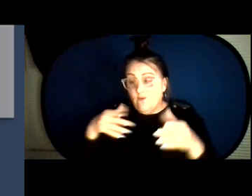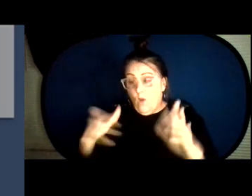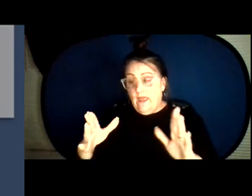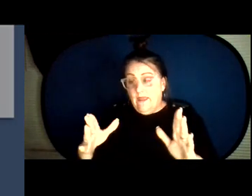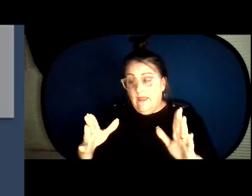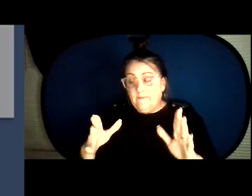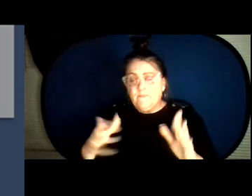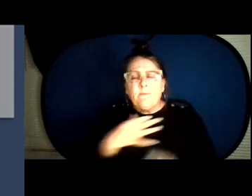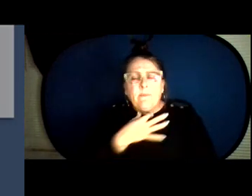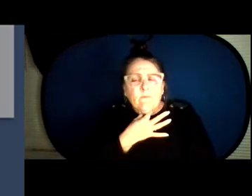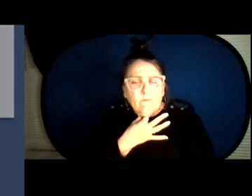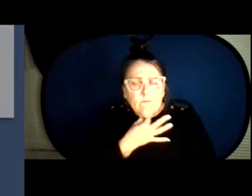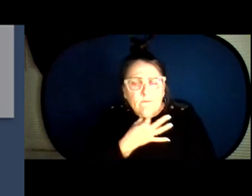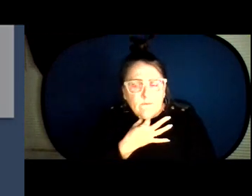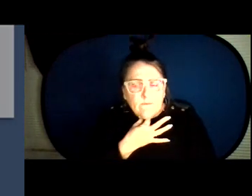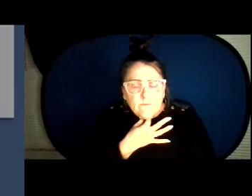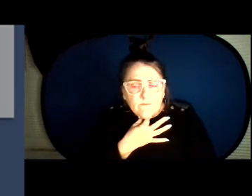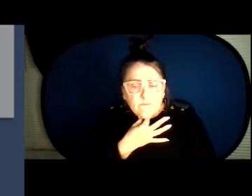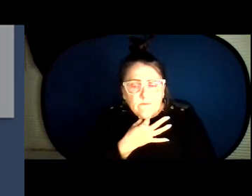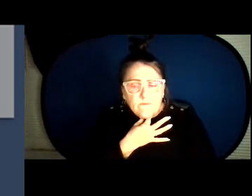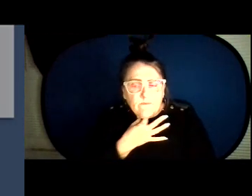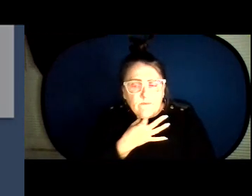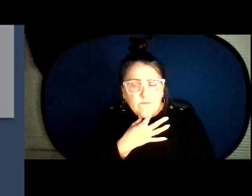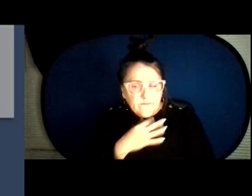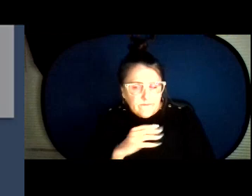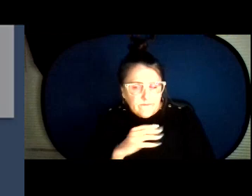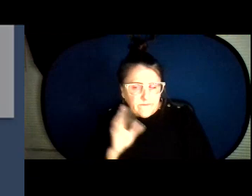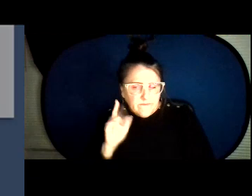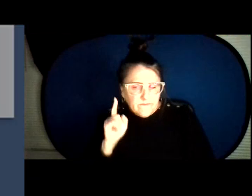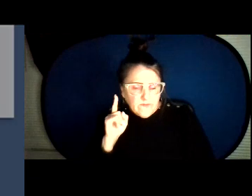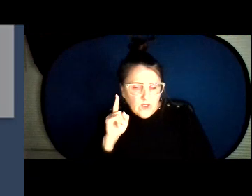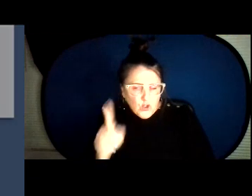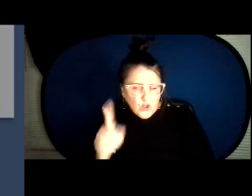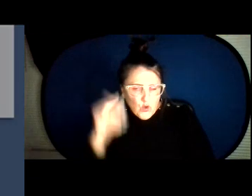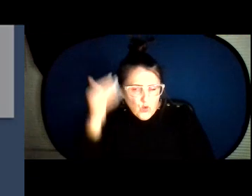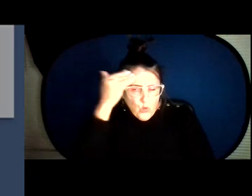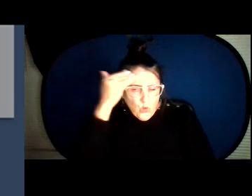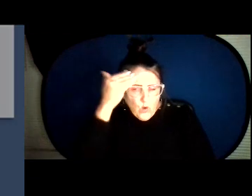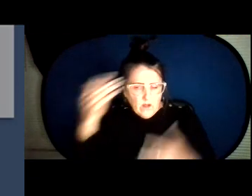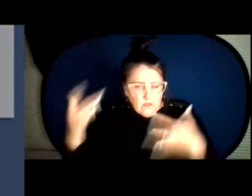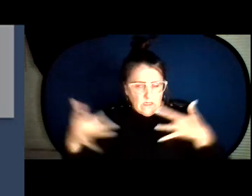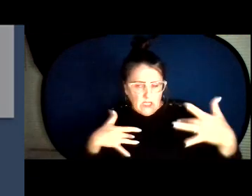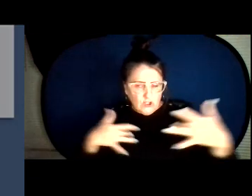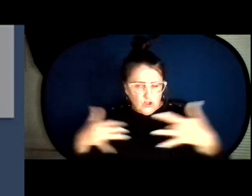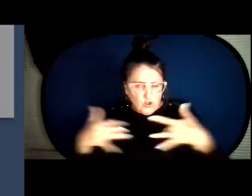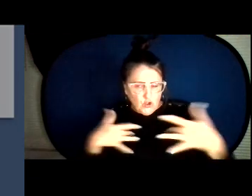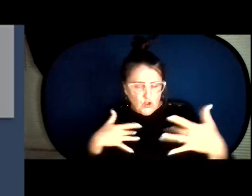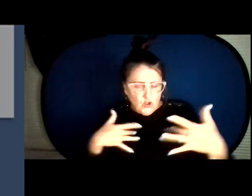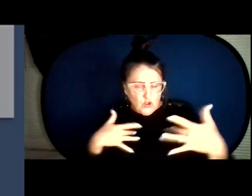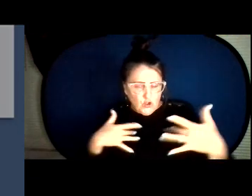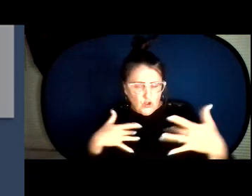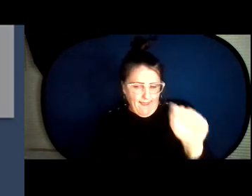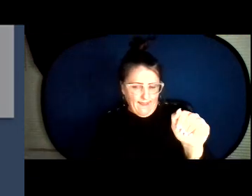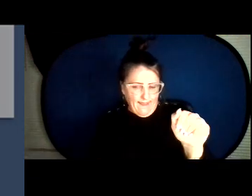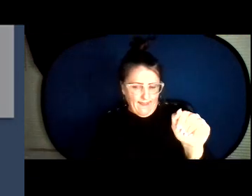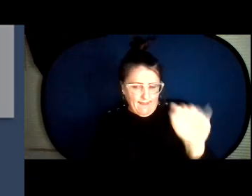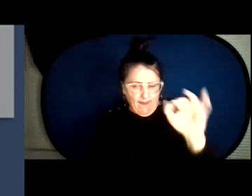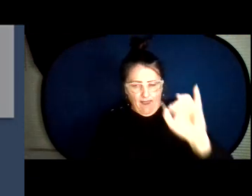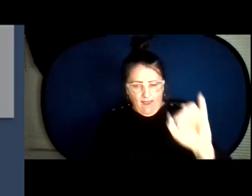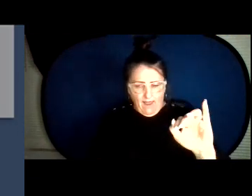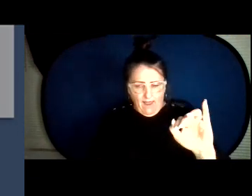am curious as to, obviously you're aware of a lot of the concern that's out there with AI. It's